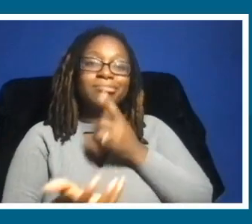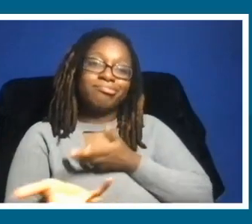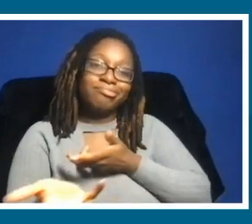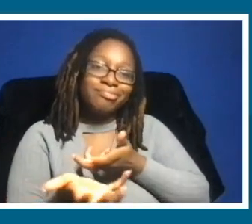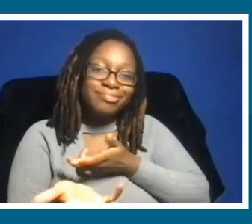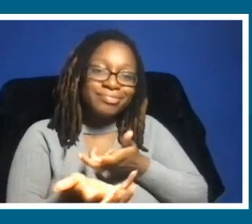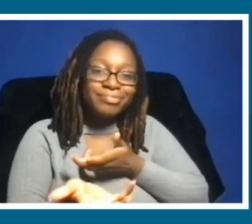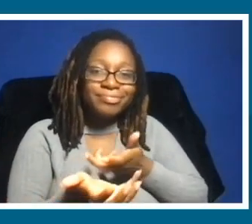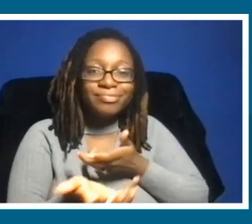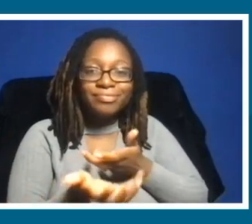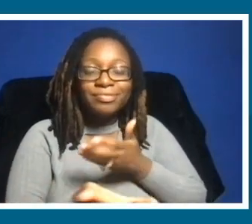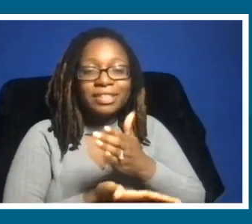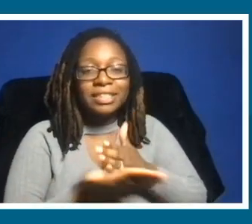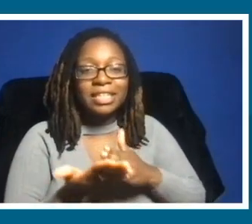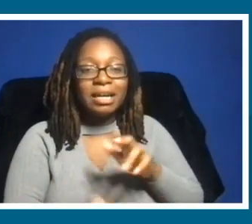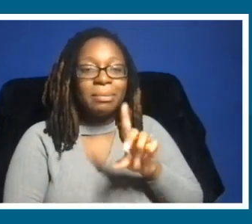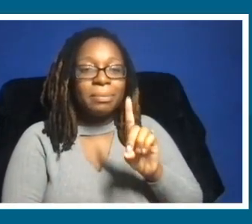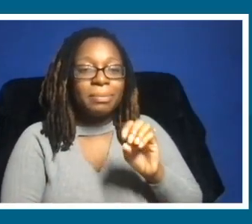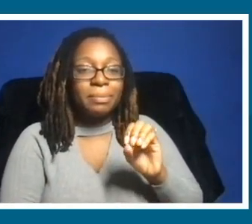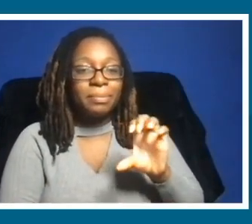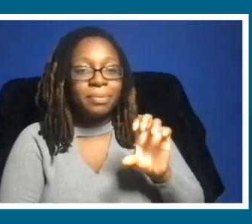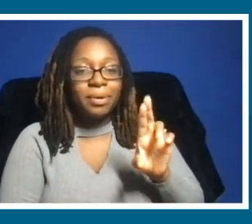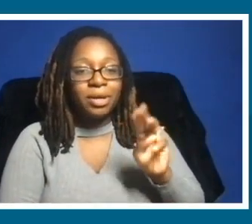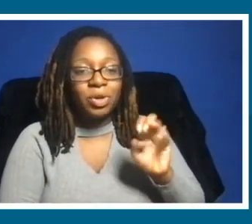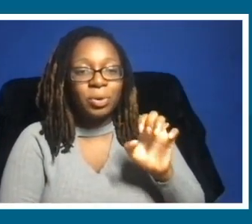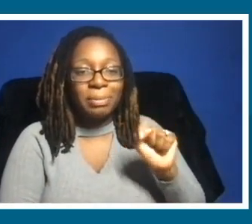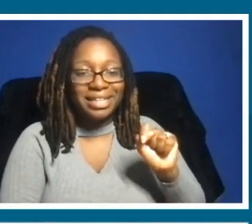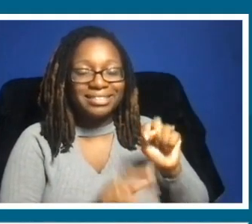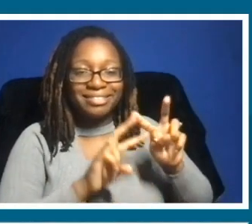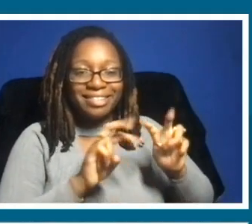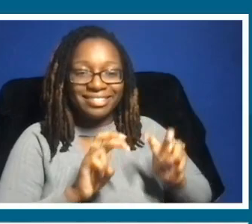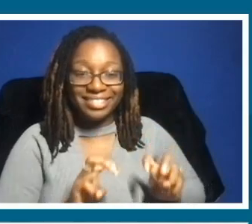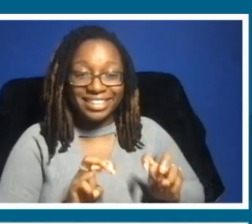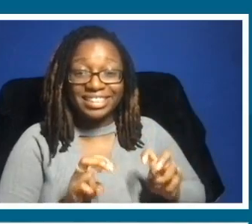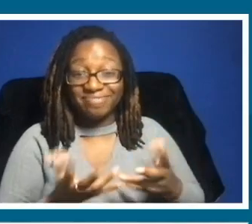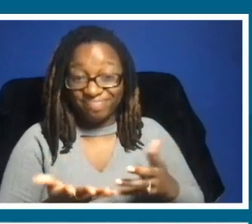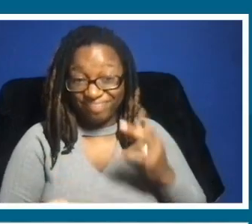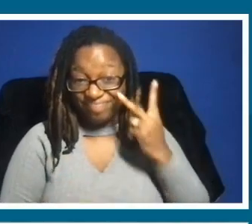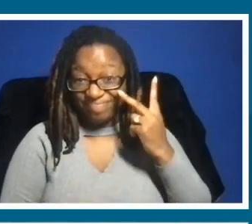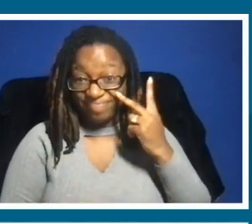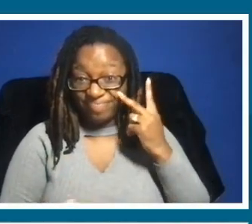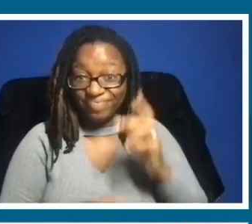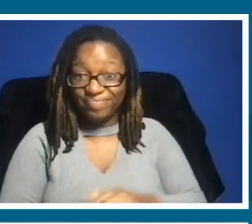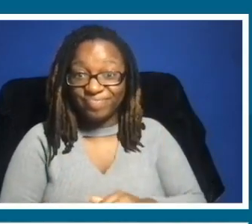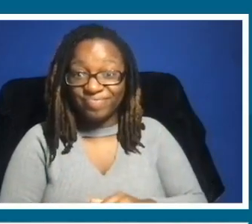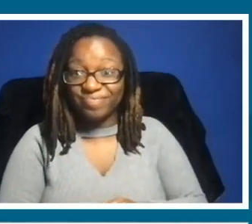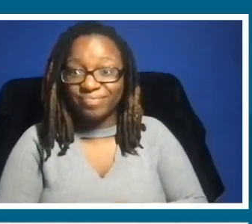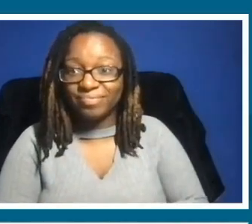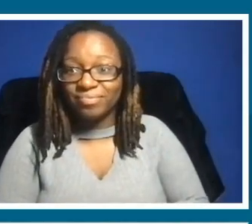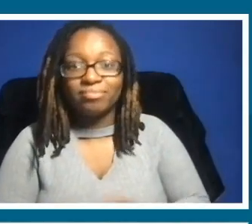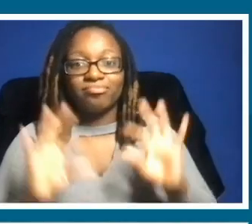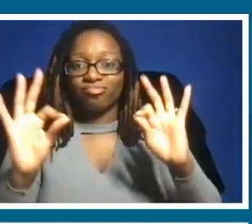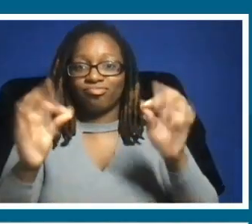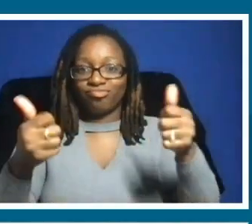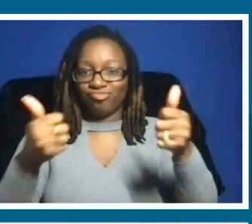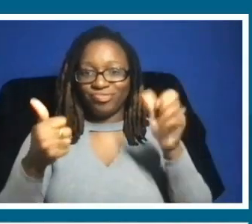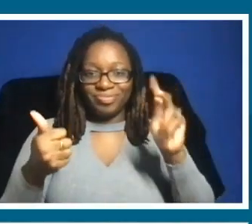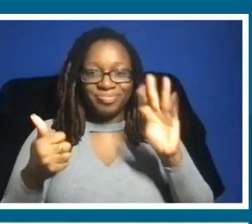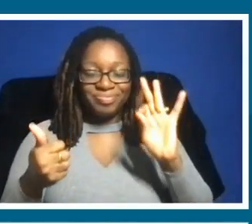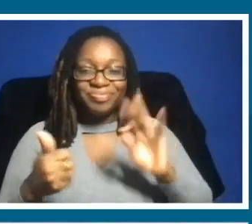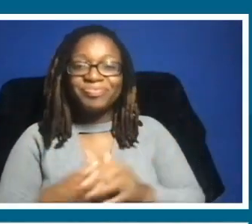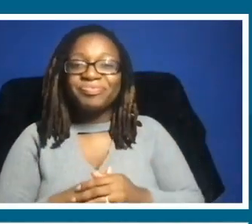document analysis. So let's see. Khalid, go ahead. Yeah, perfect. All right. So